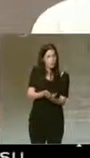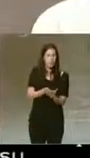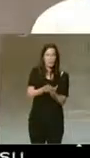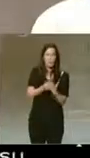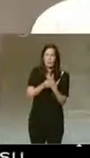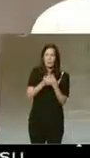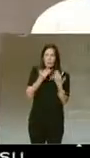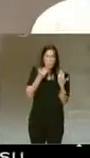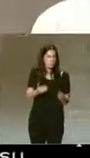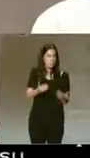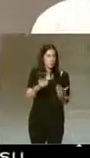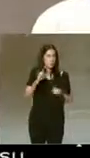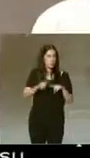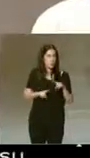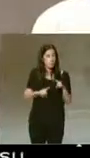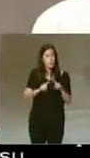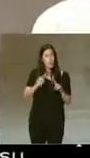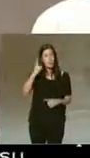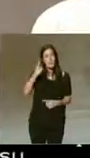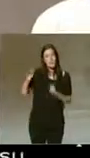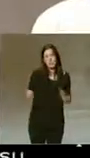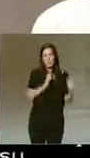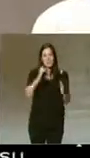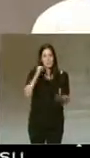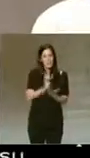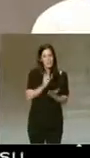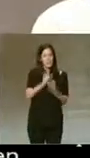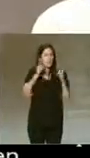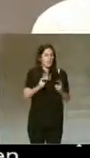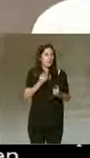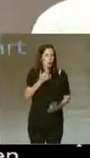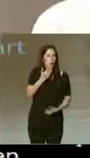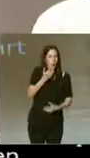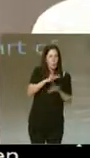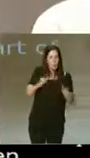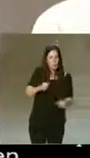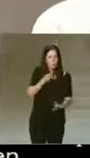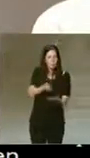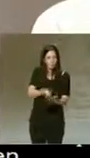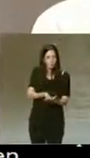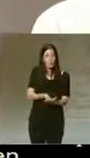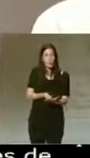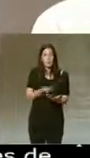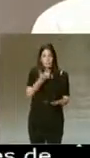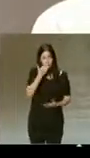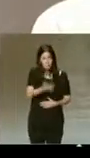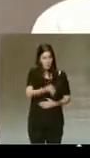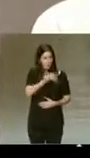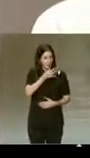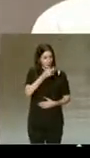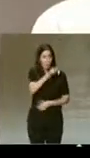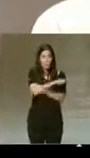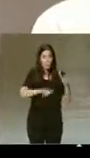impairments so that they are part of the development stages, but especially during the testing